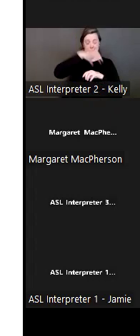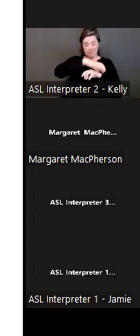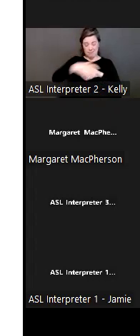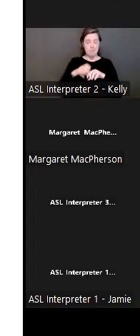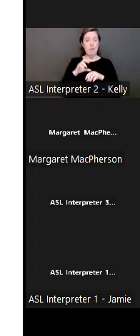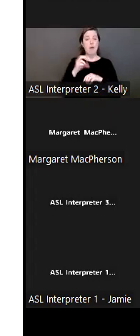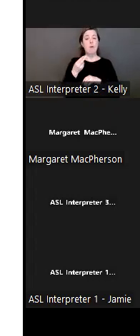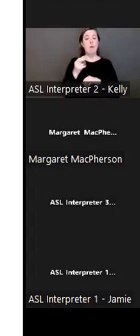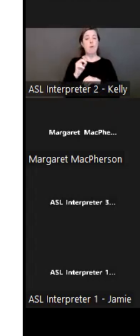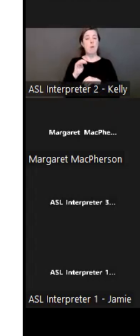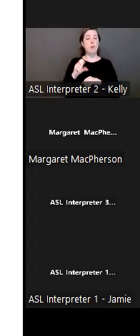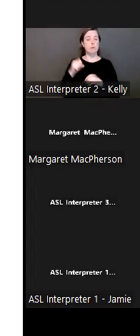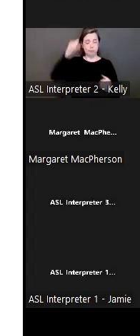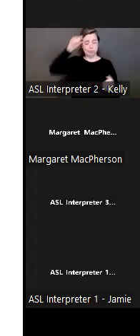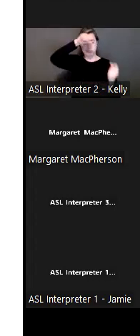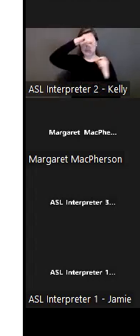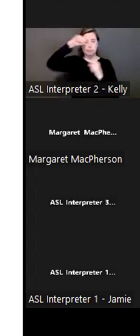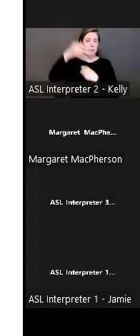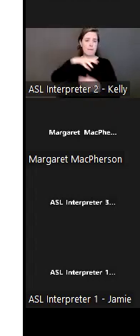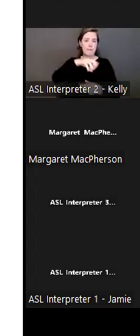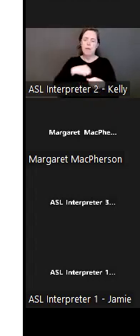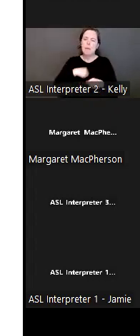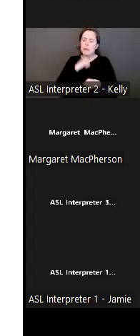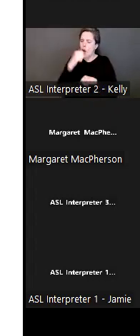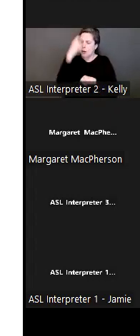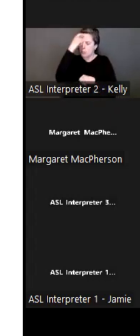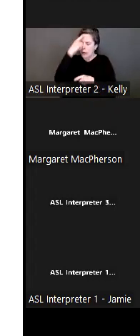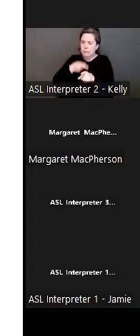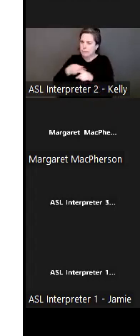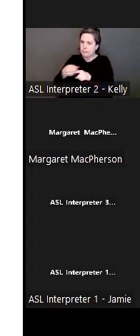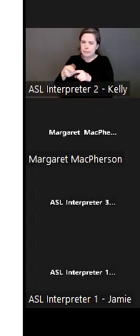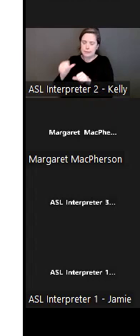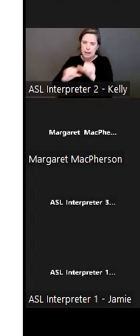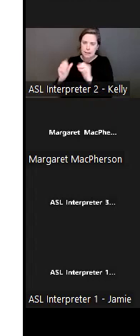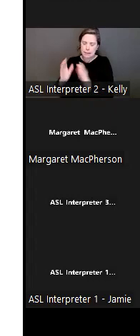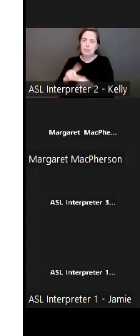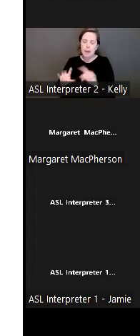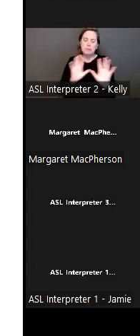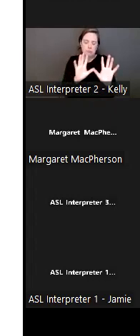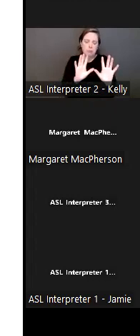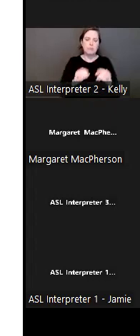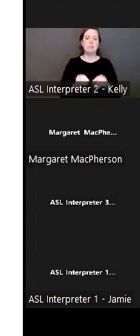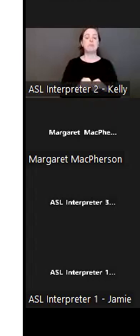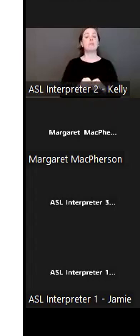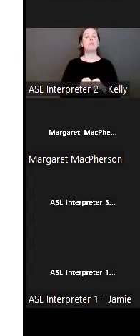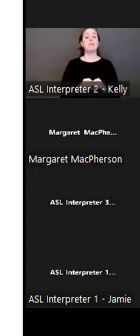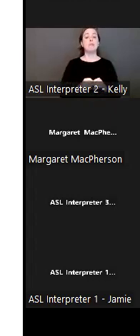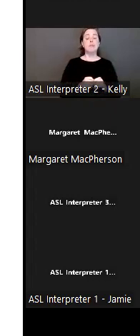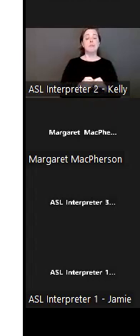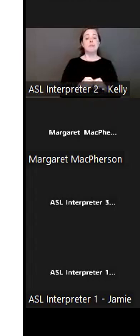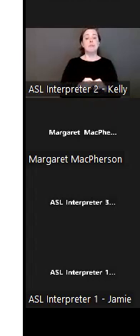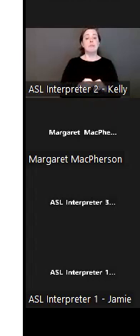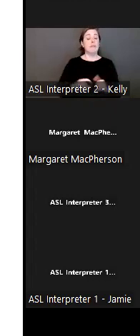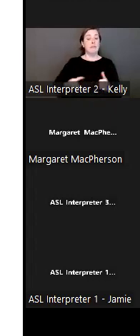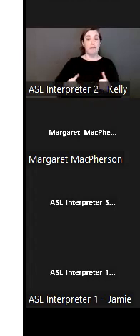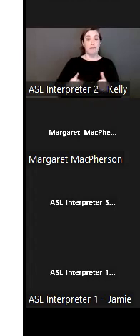certainly won't go through this in sort of scientific detail, but basically your higher order reasoning and functioning shut down